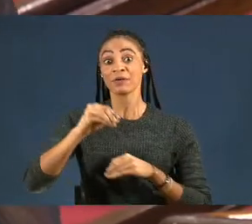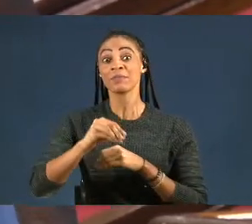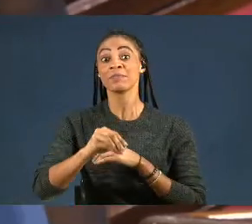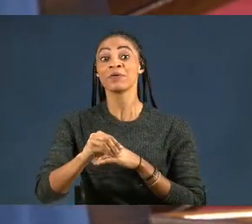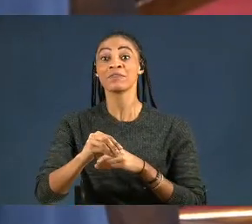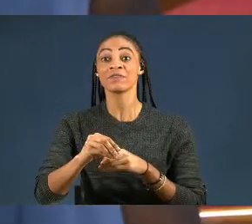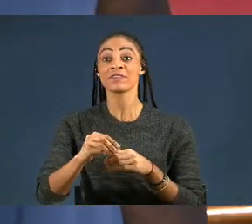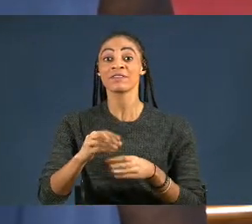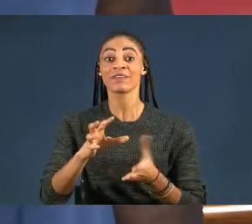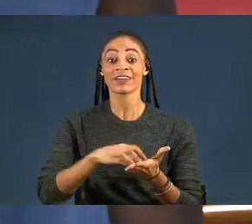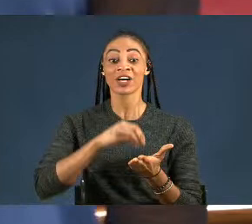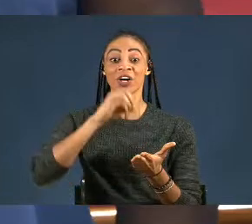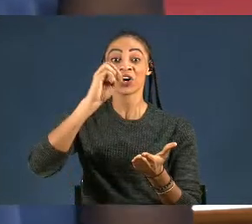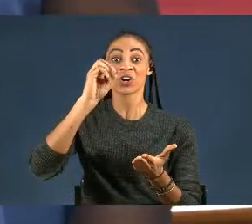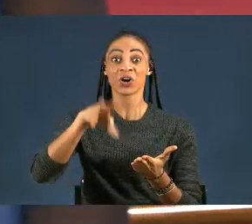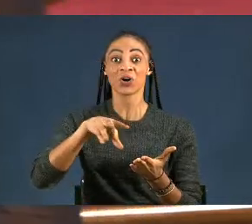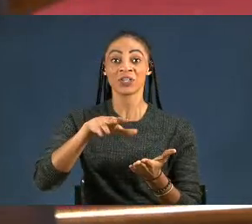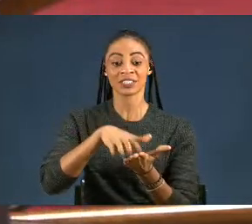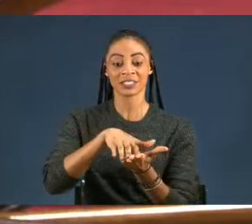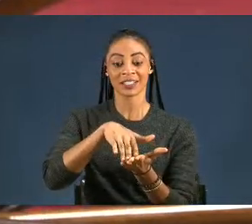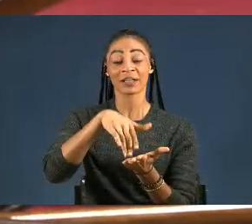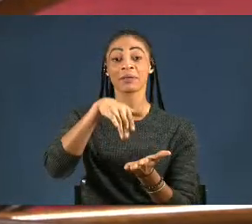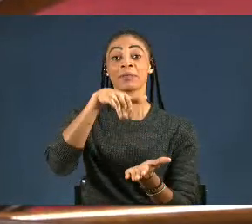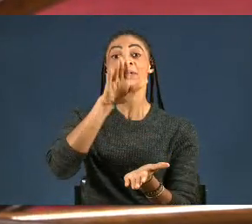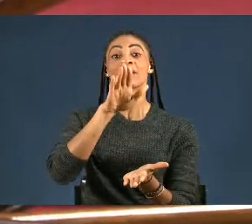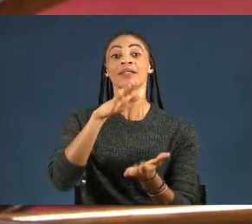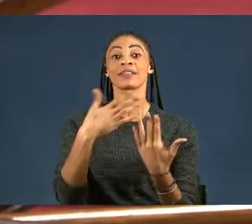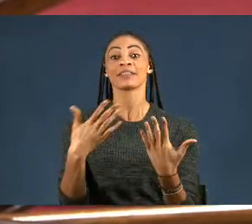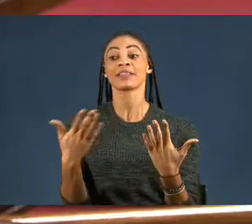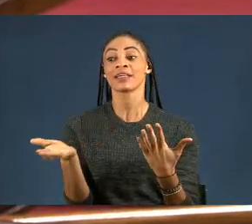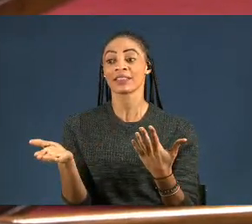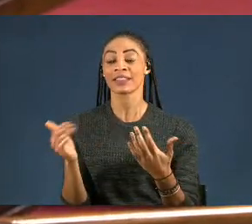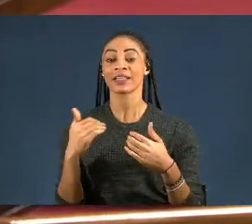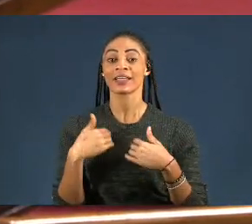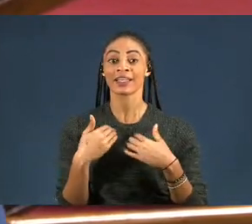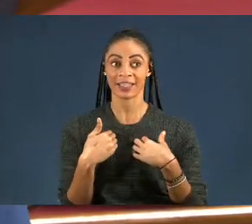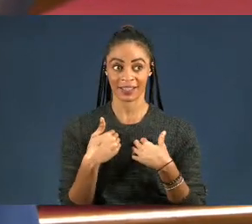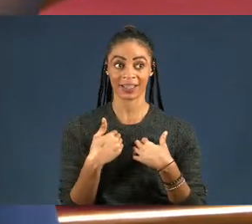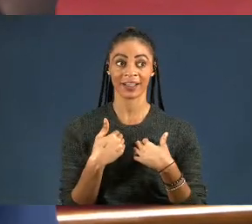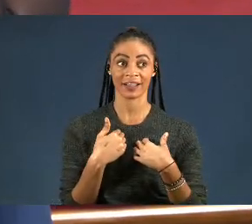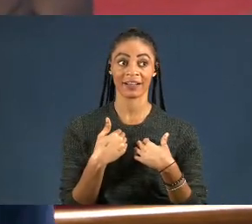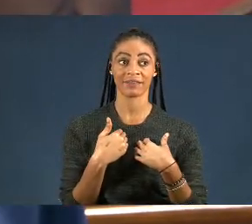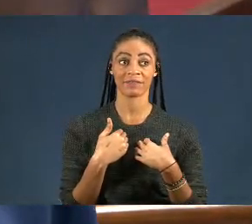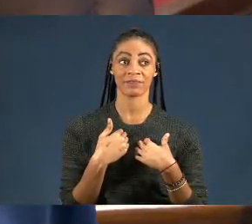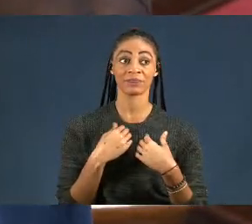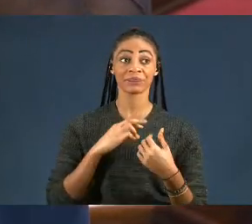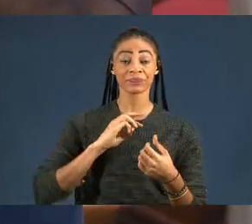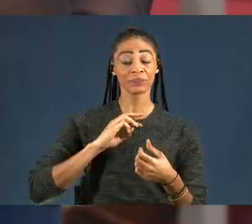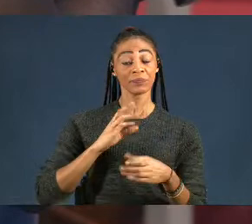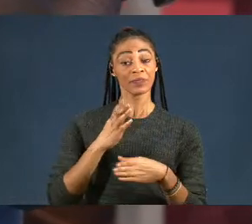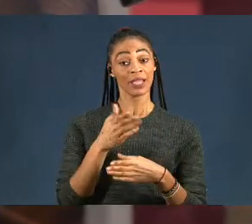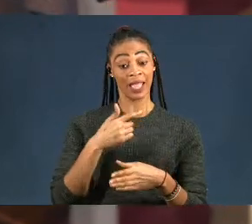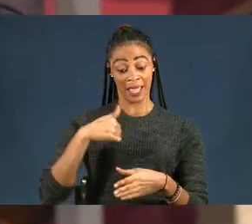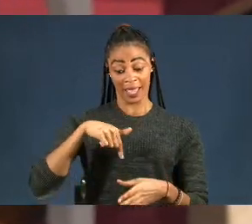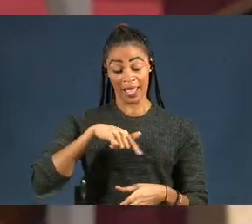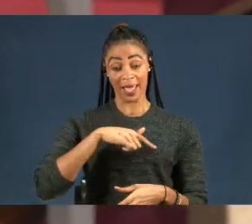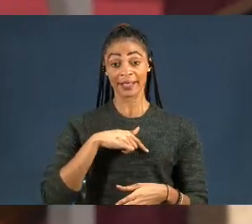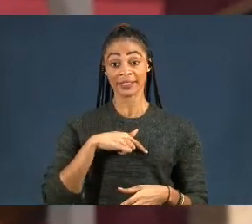have precious things which our husbands do not even know. My God, we have some